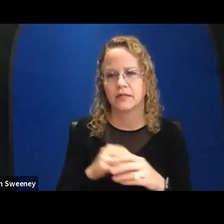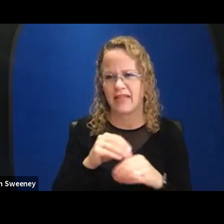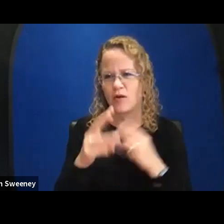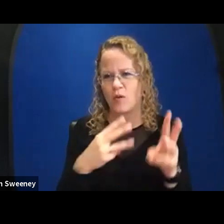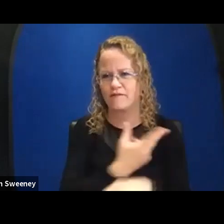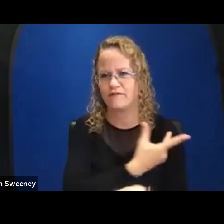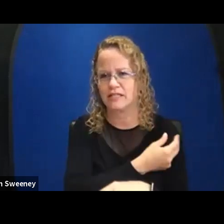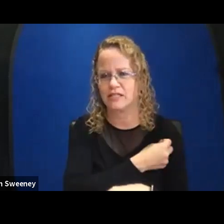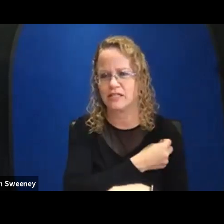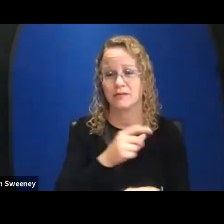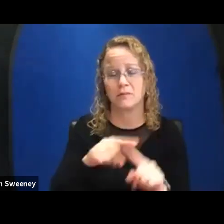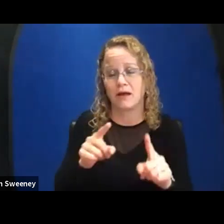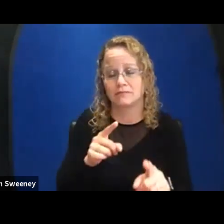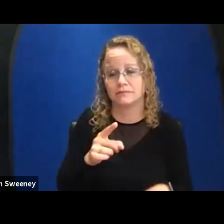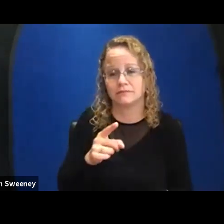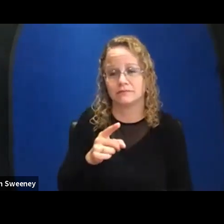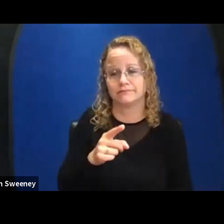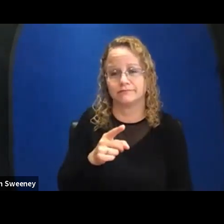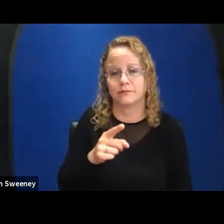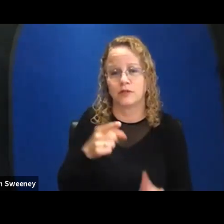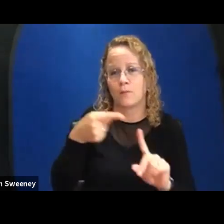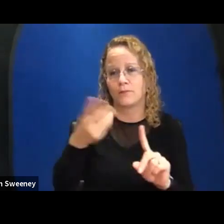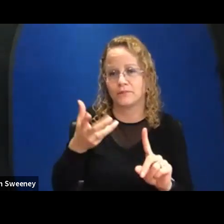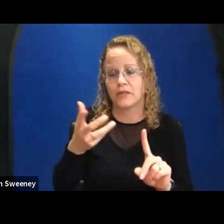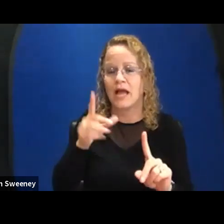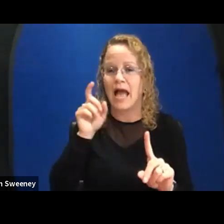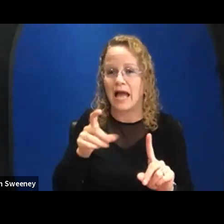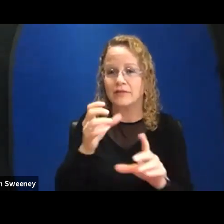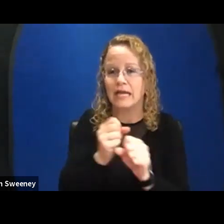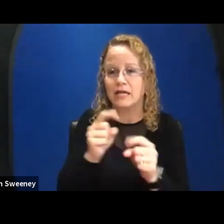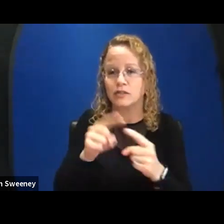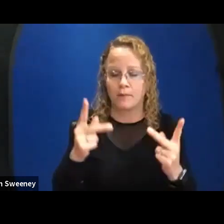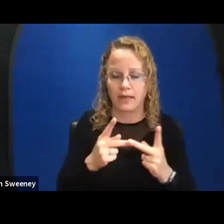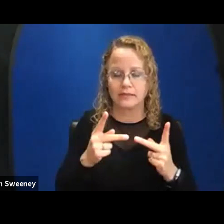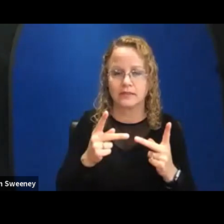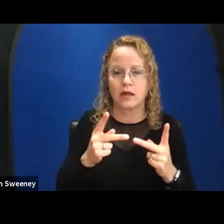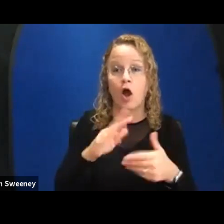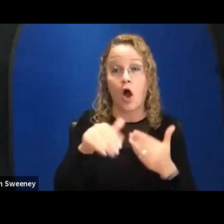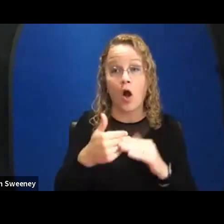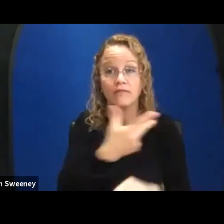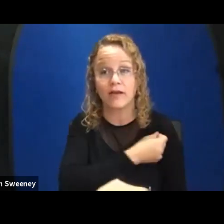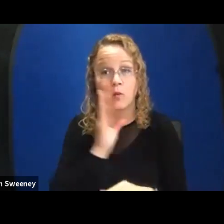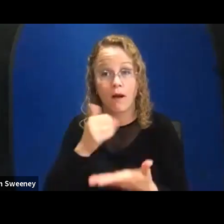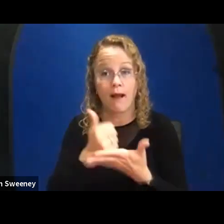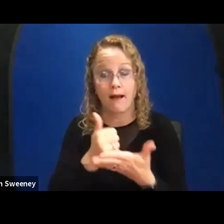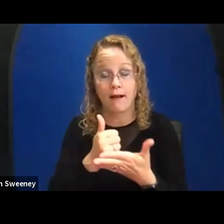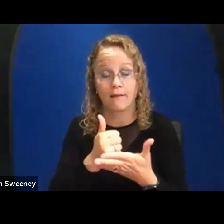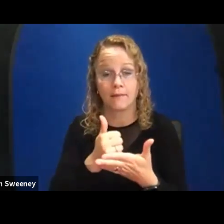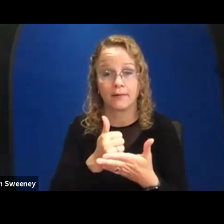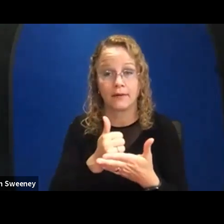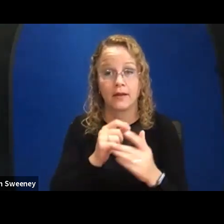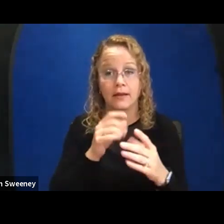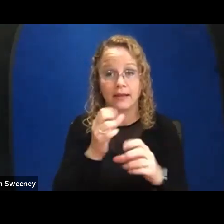But yeah, the bottom line is we have to get to a place, and all of these vaccines will help us do it, to where